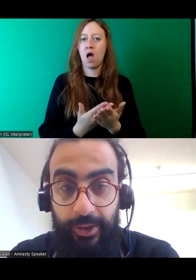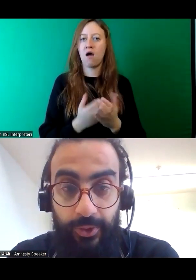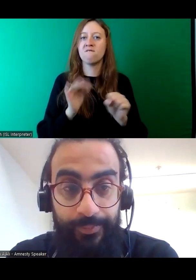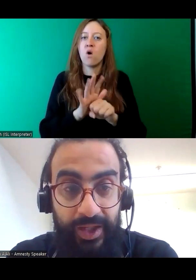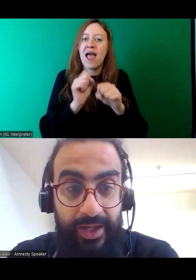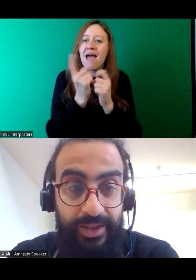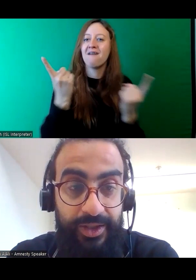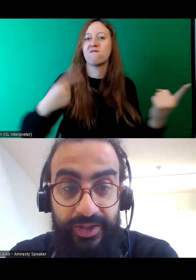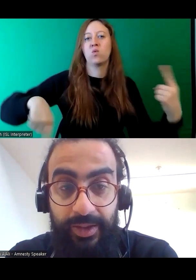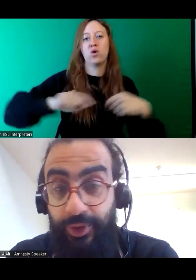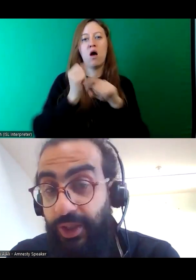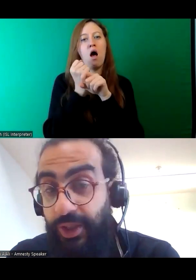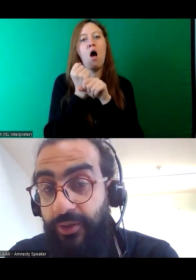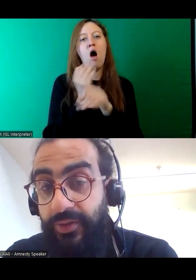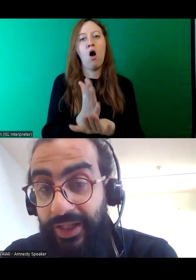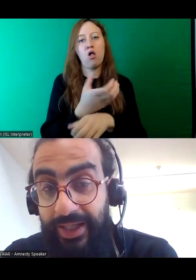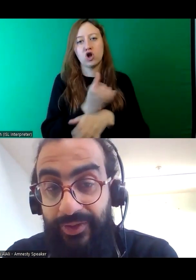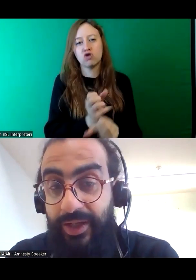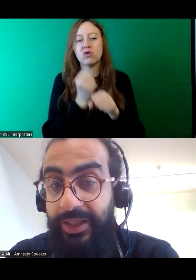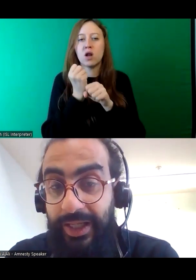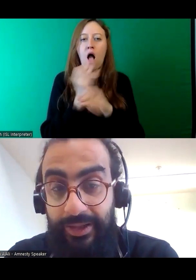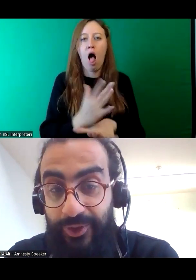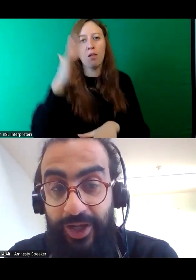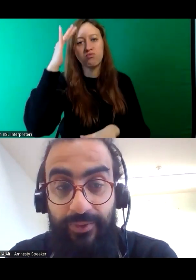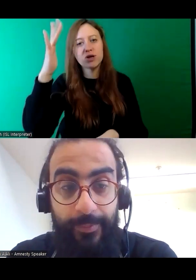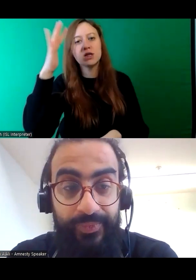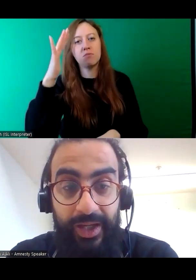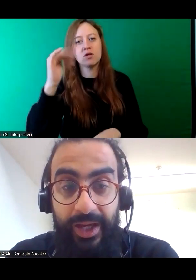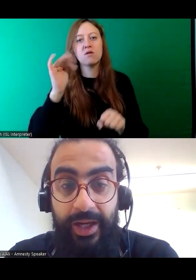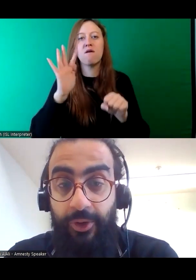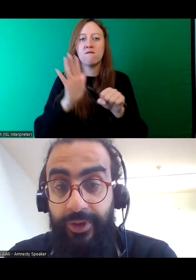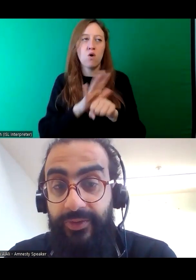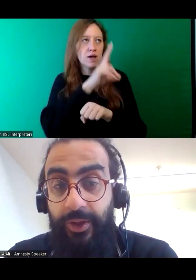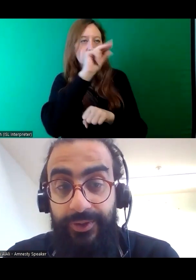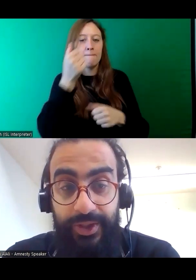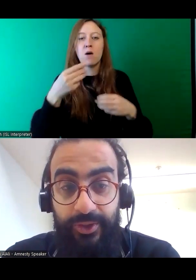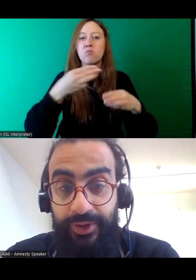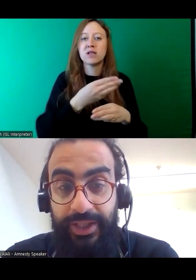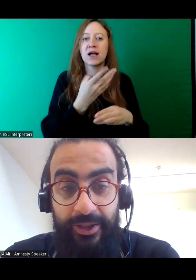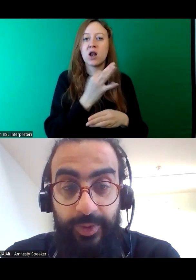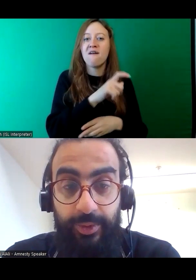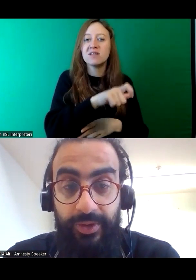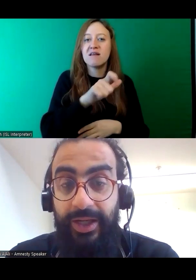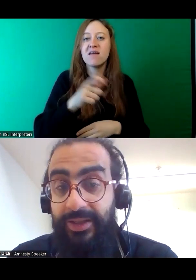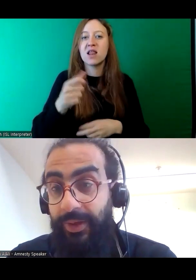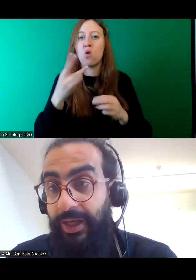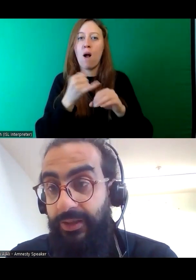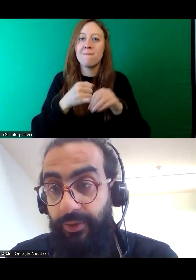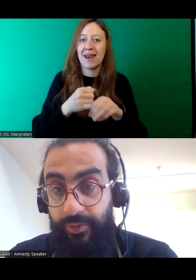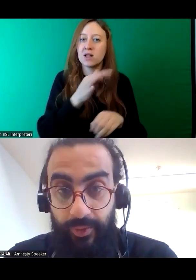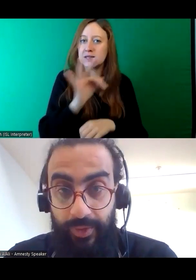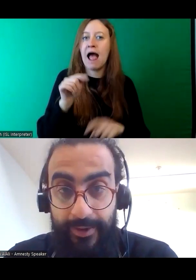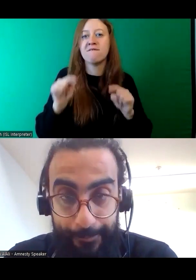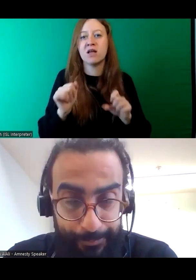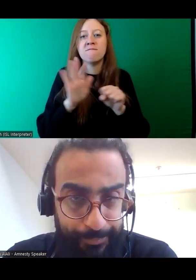humanitarian law, such as the protection of civilians and medical staff, or even hostages or detained people, it applies